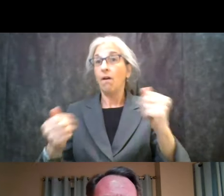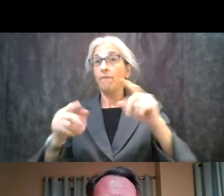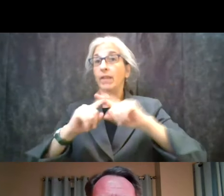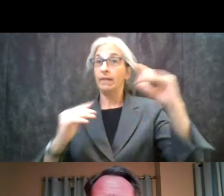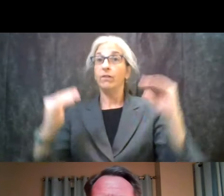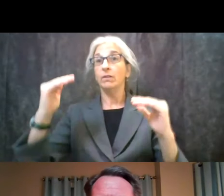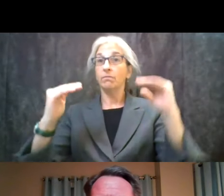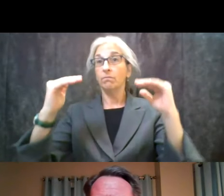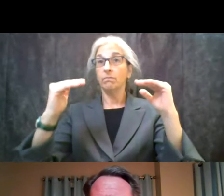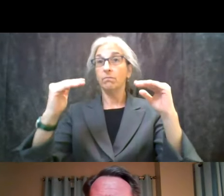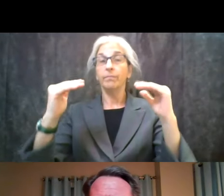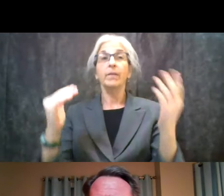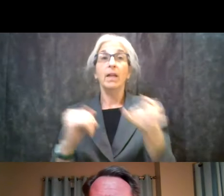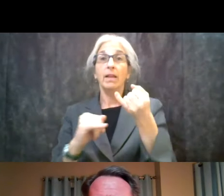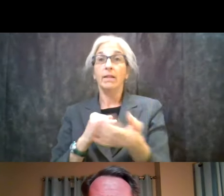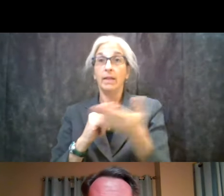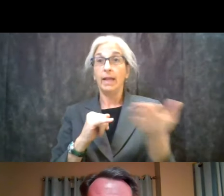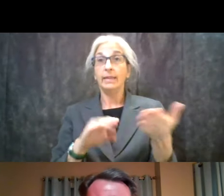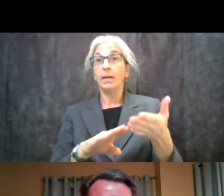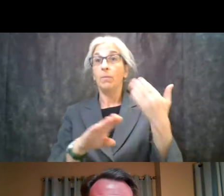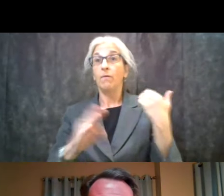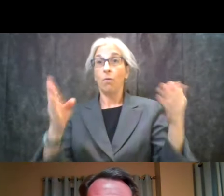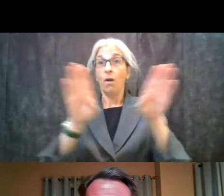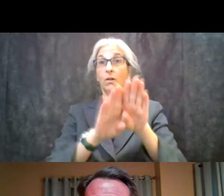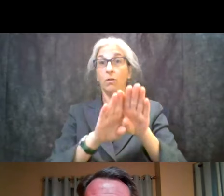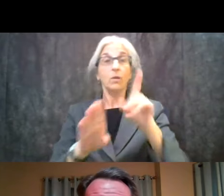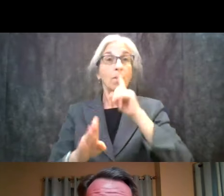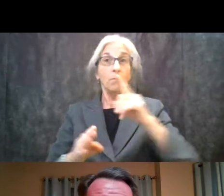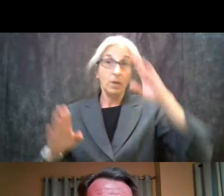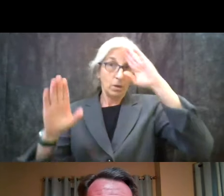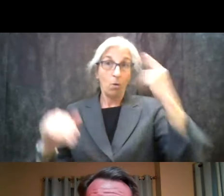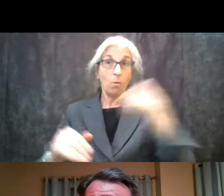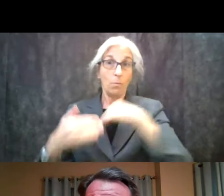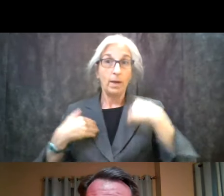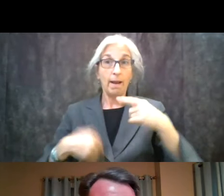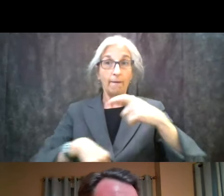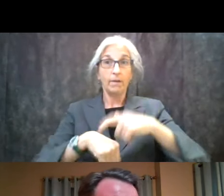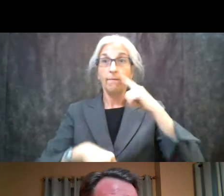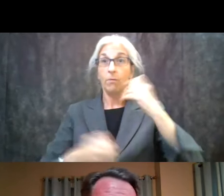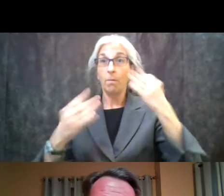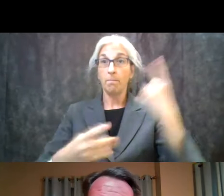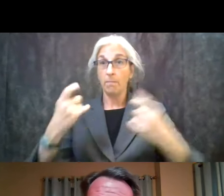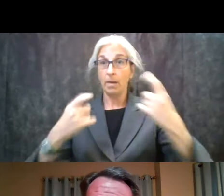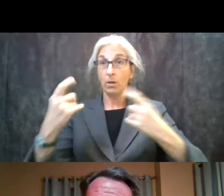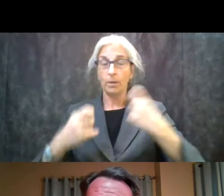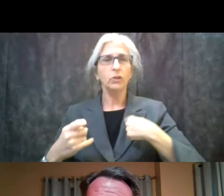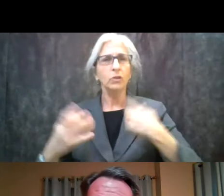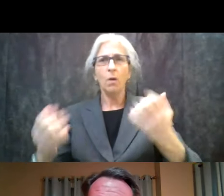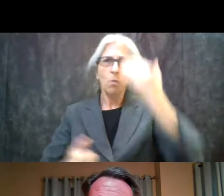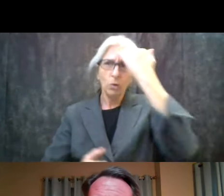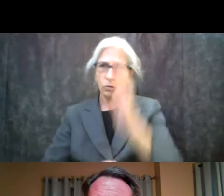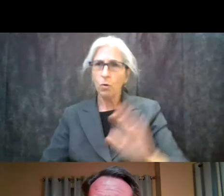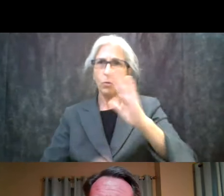And lastly, before I close, and I really hope we have time for a lot of questions, I'd be happy to hear what your concerns